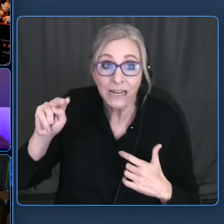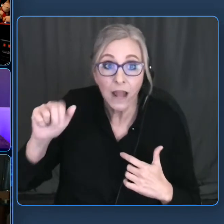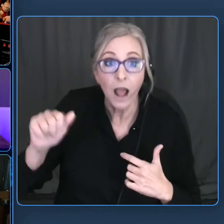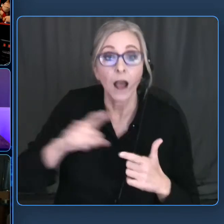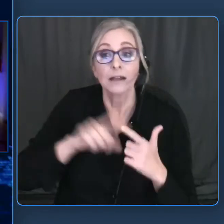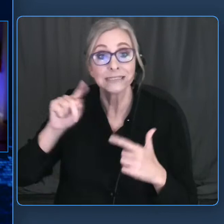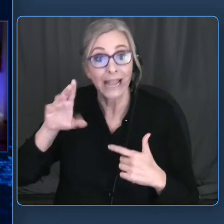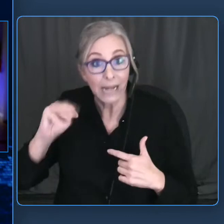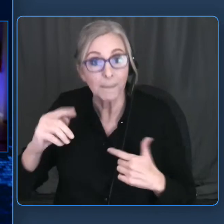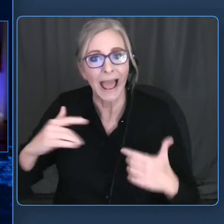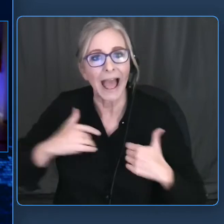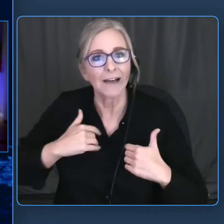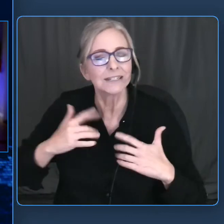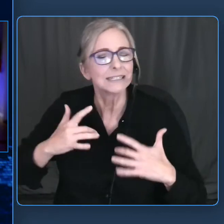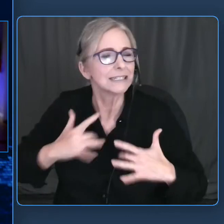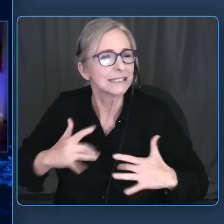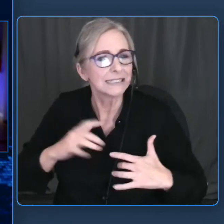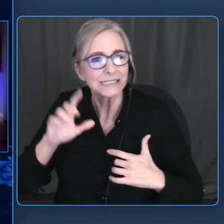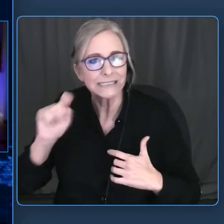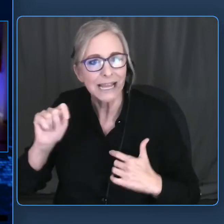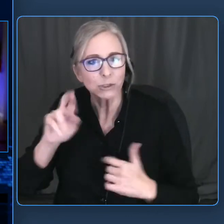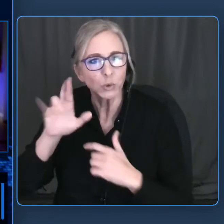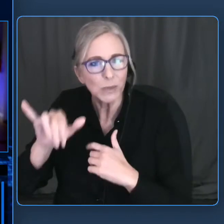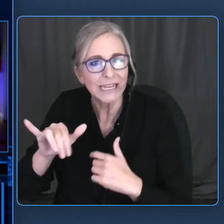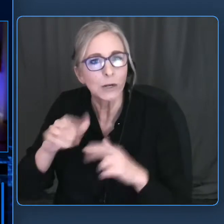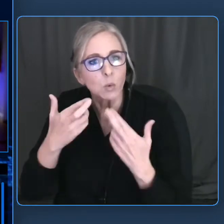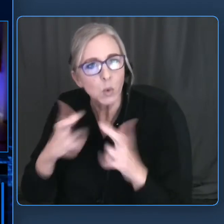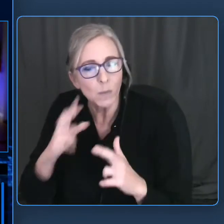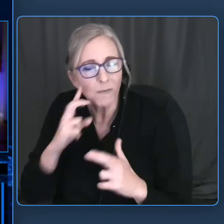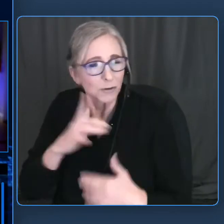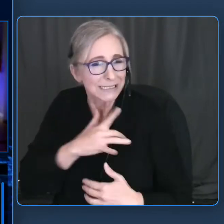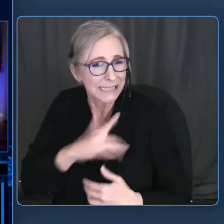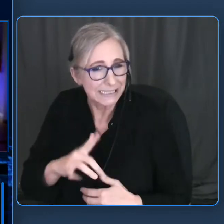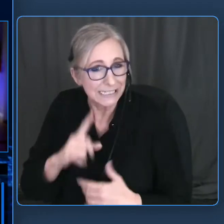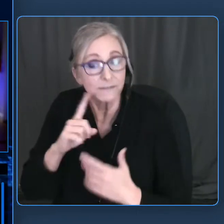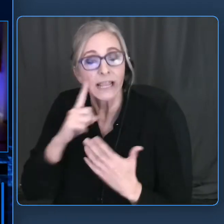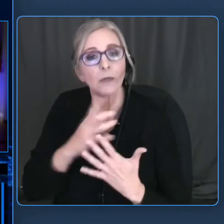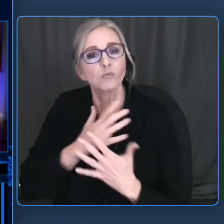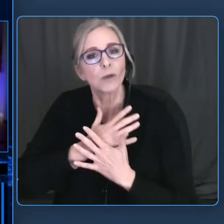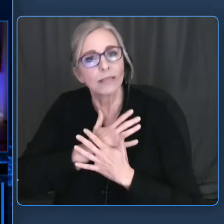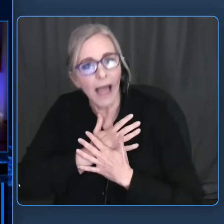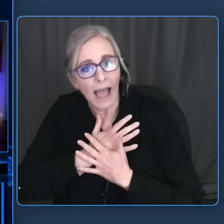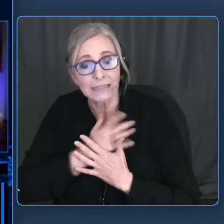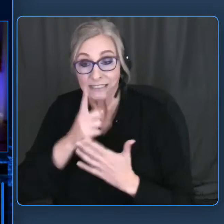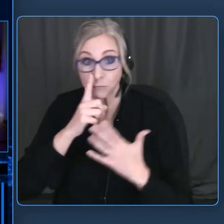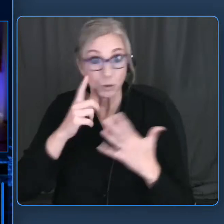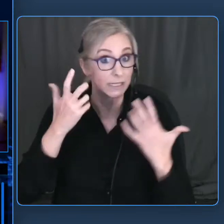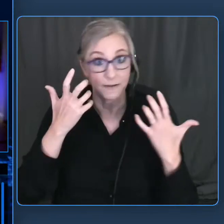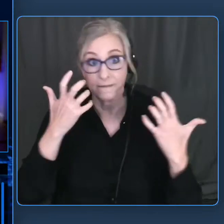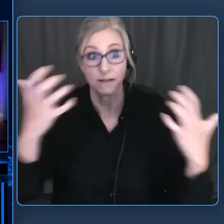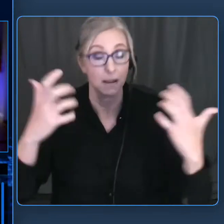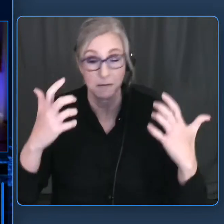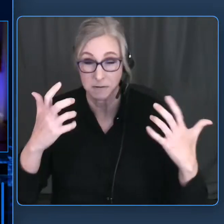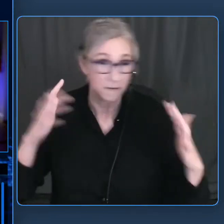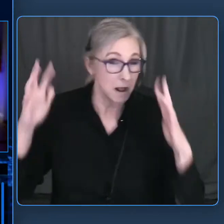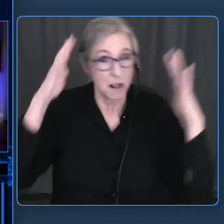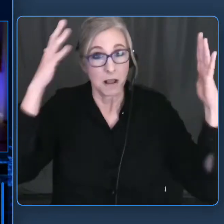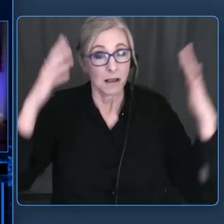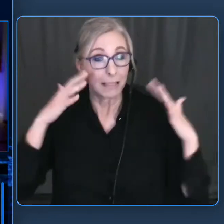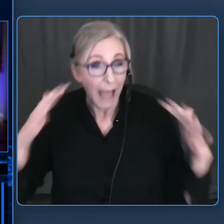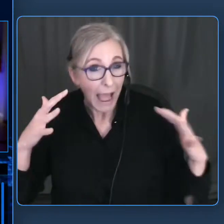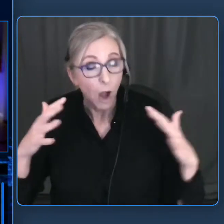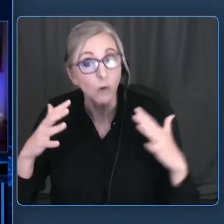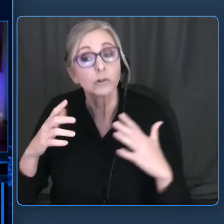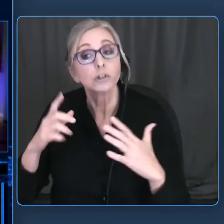introduced sensory rooms where those with sensory sensitivities can relax during a highly stimulating event. Should event